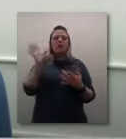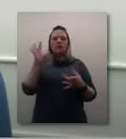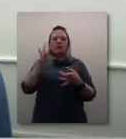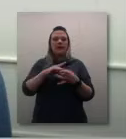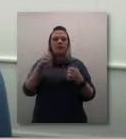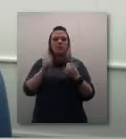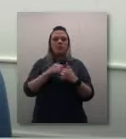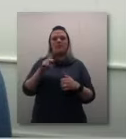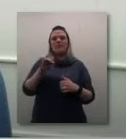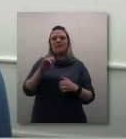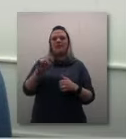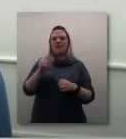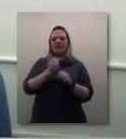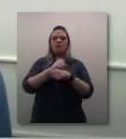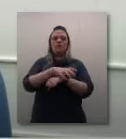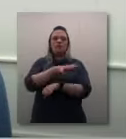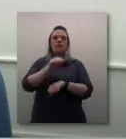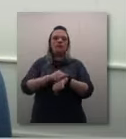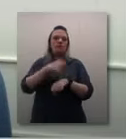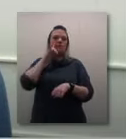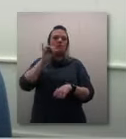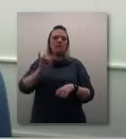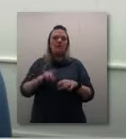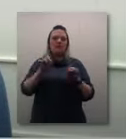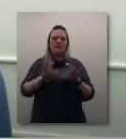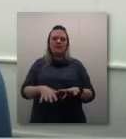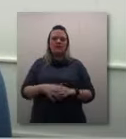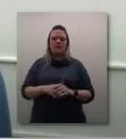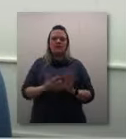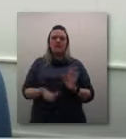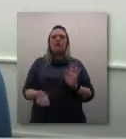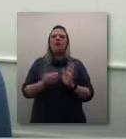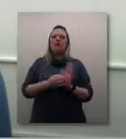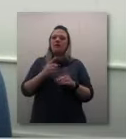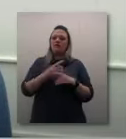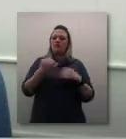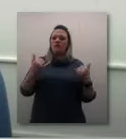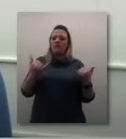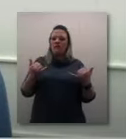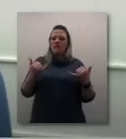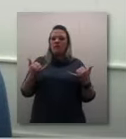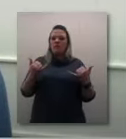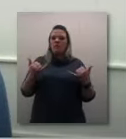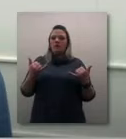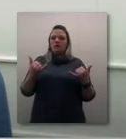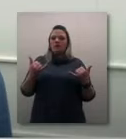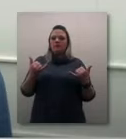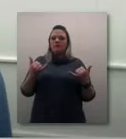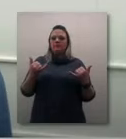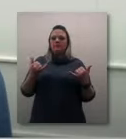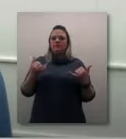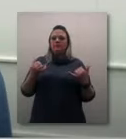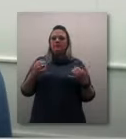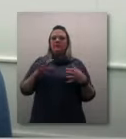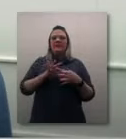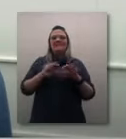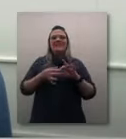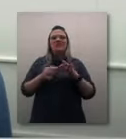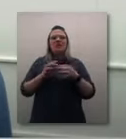with Kaleida to make an appointment for that test. And again, right now those are polymerase chain reaction